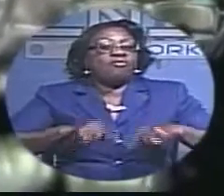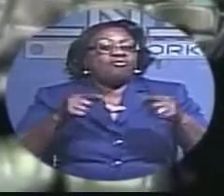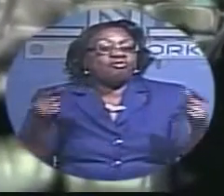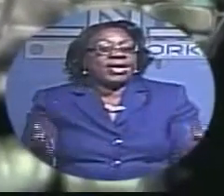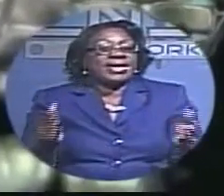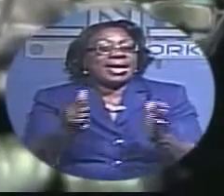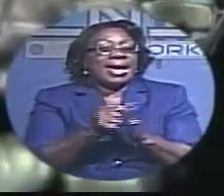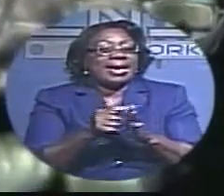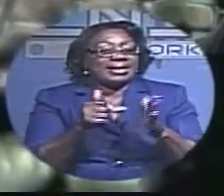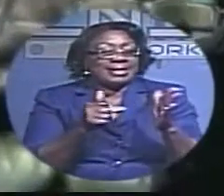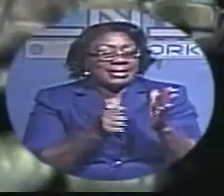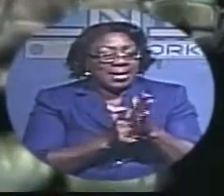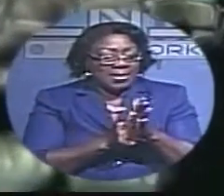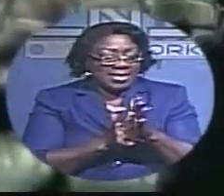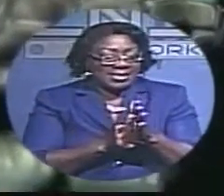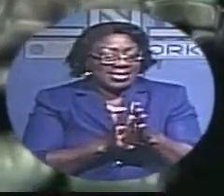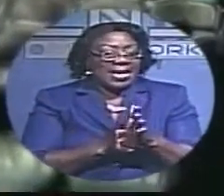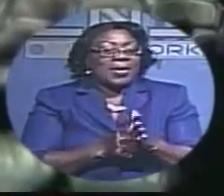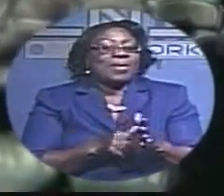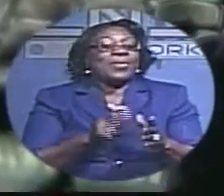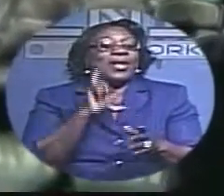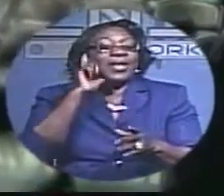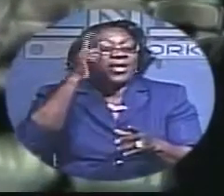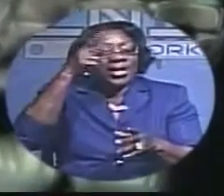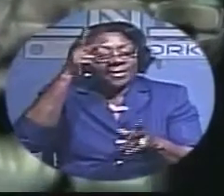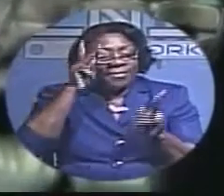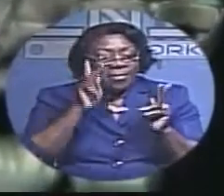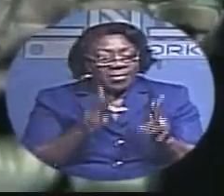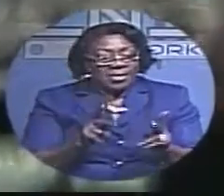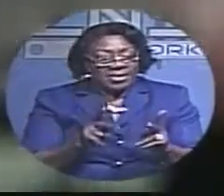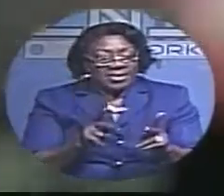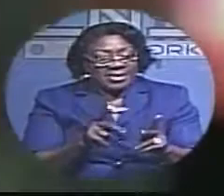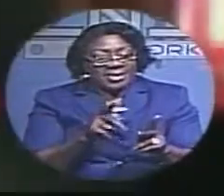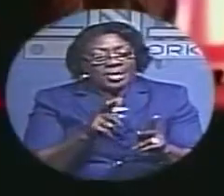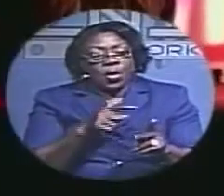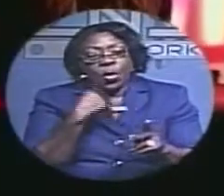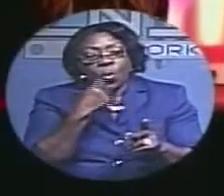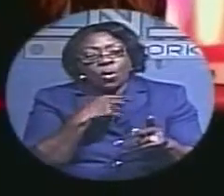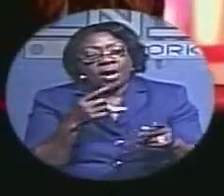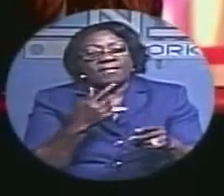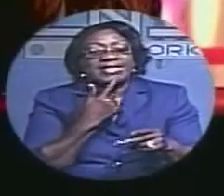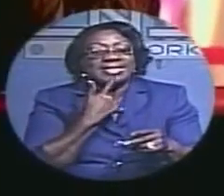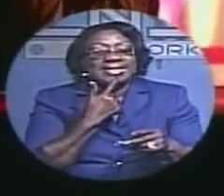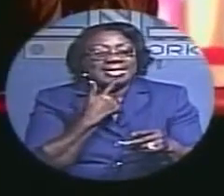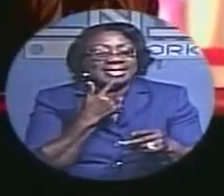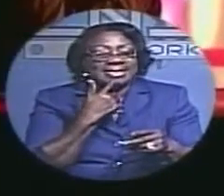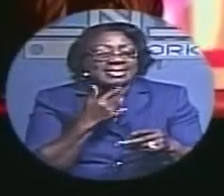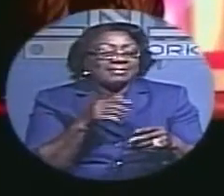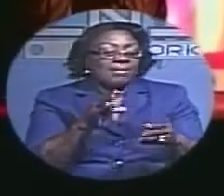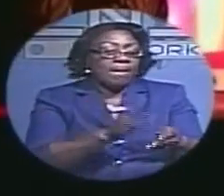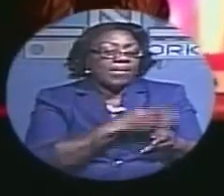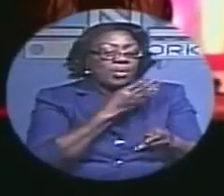for people who can taste or have a little taste of every little thing, including music.